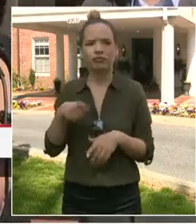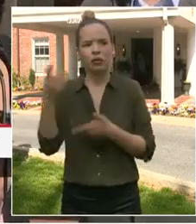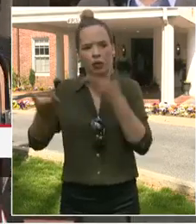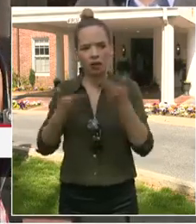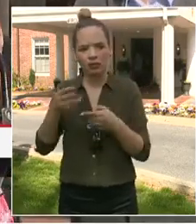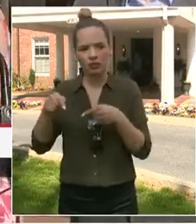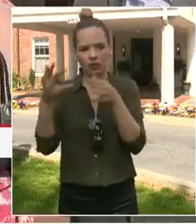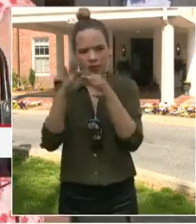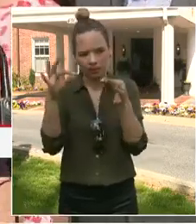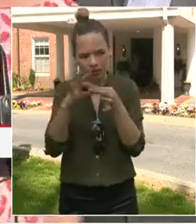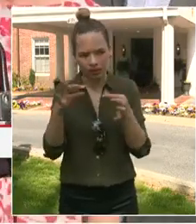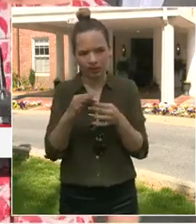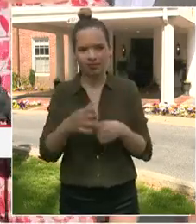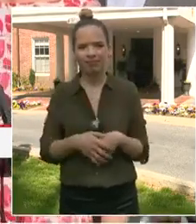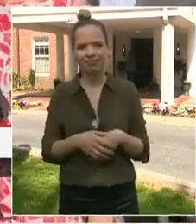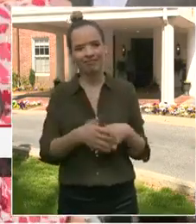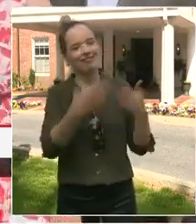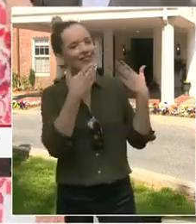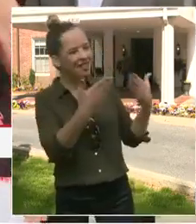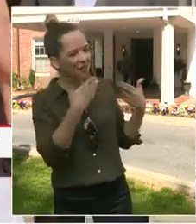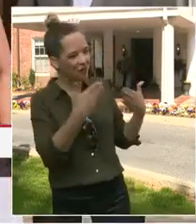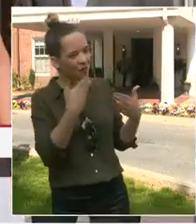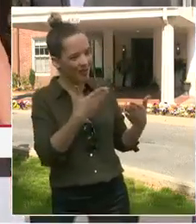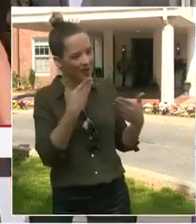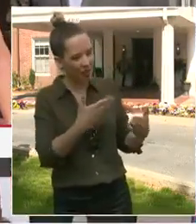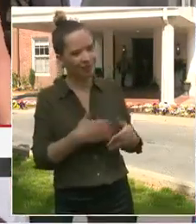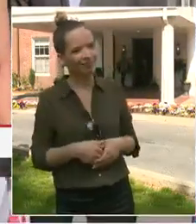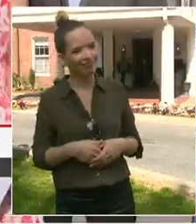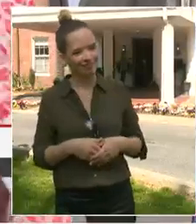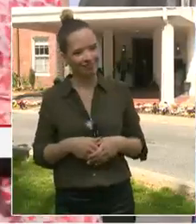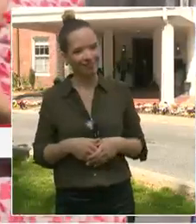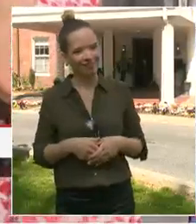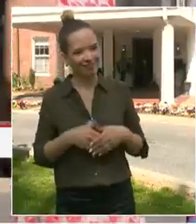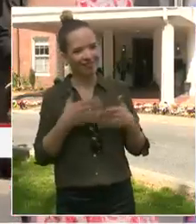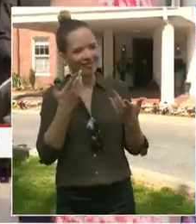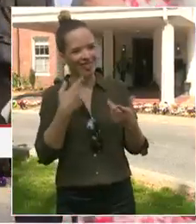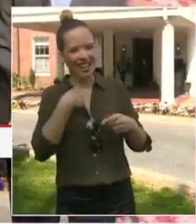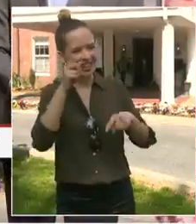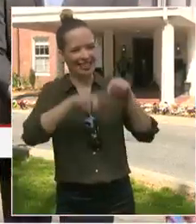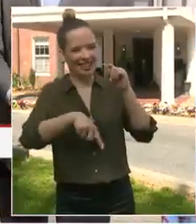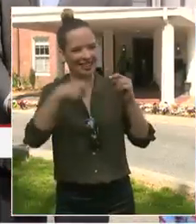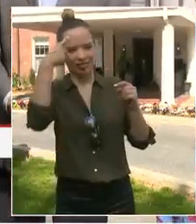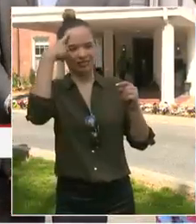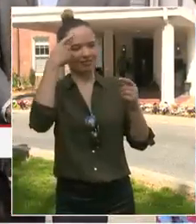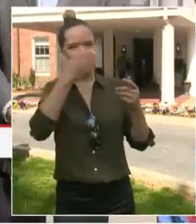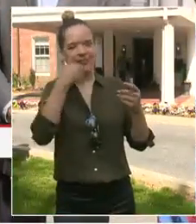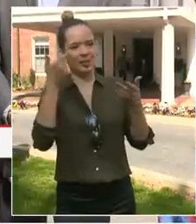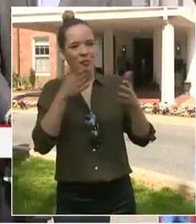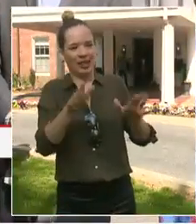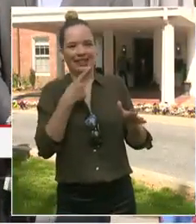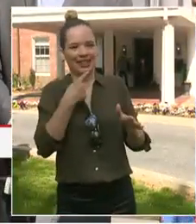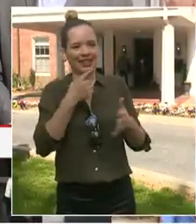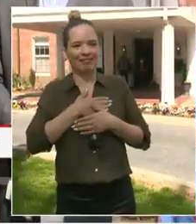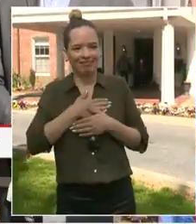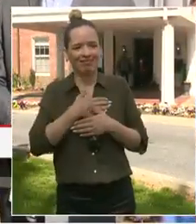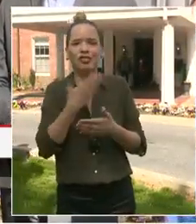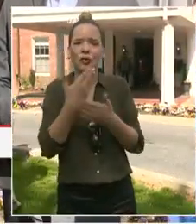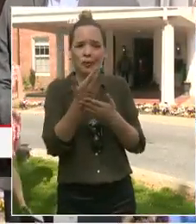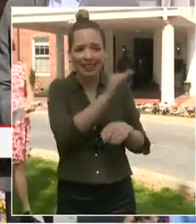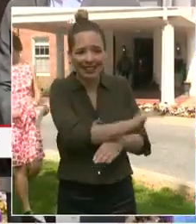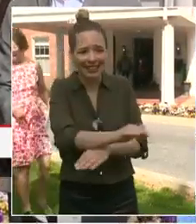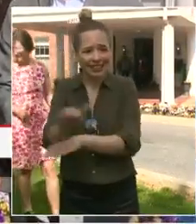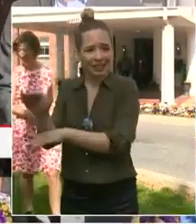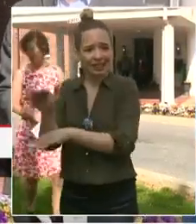Thank you so much. Well said. I couldn't think of a better way to say it. Well, good afternoon, everybody.